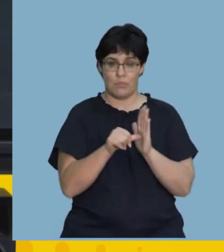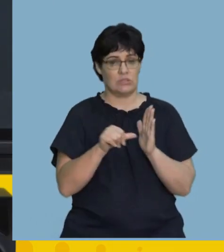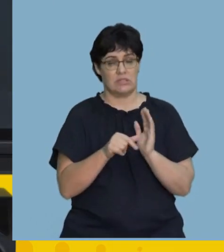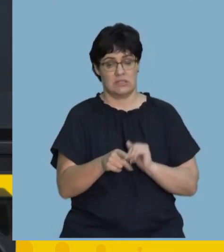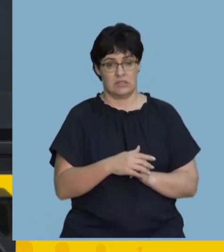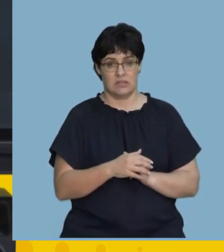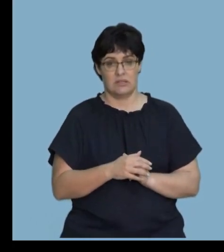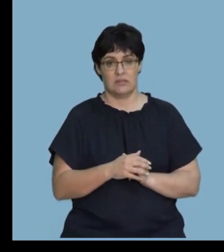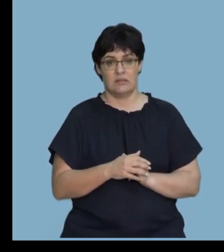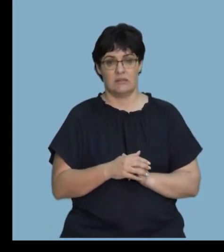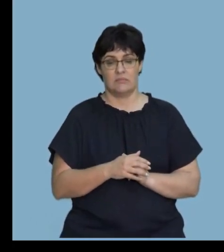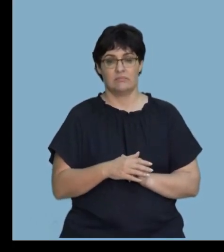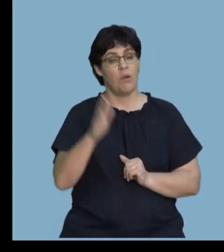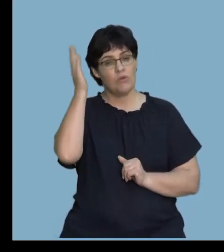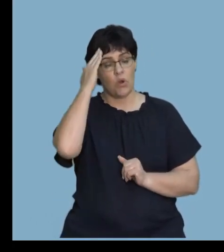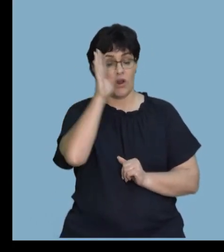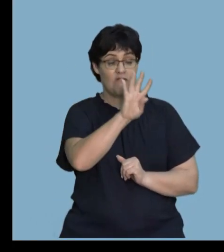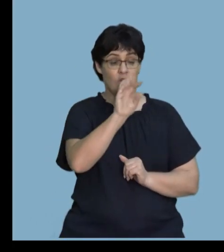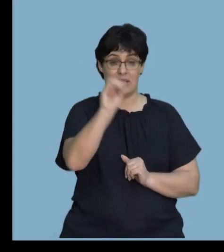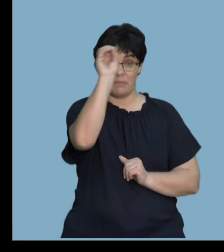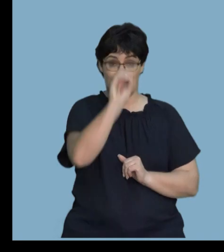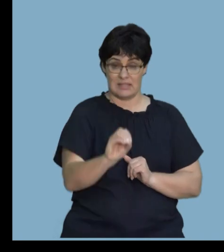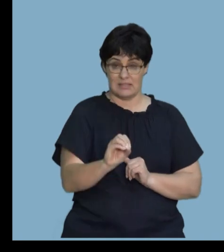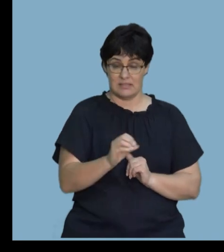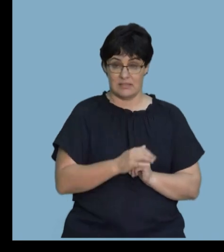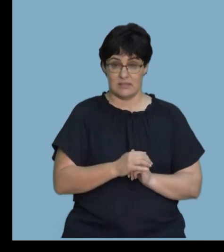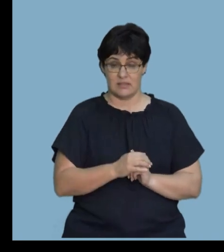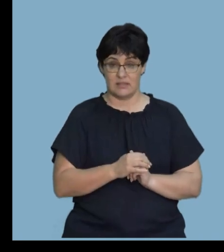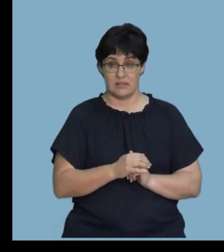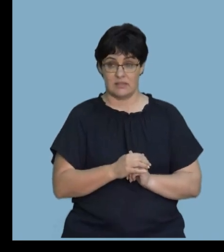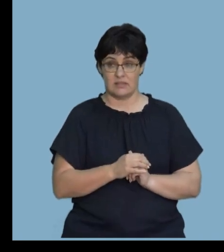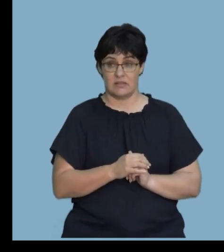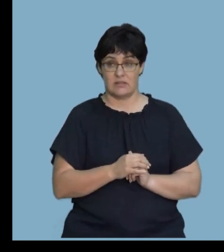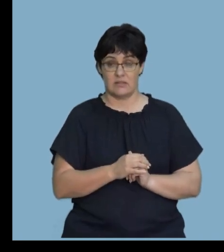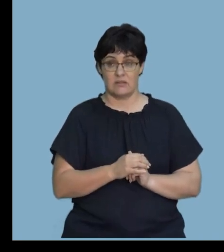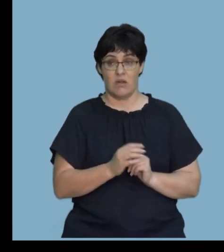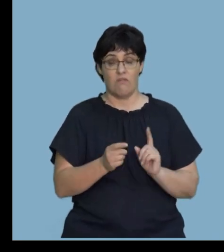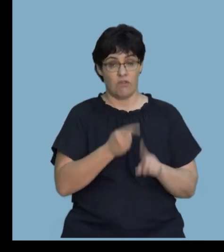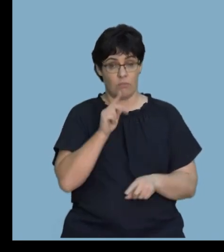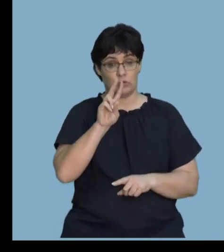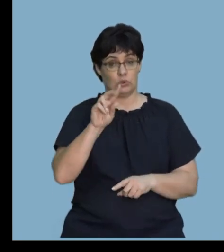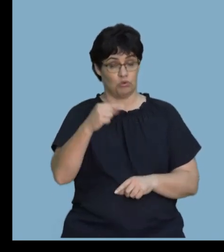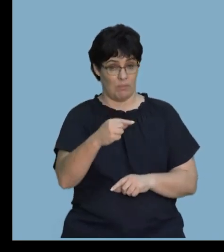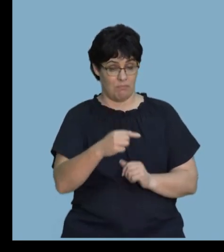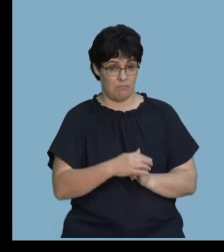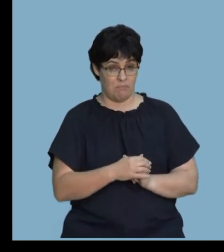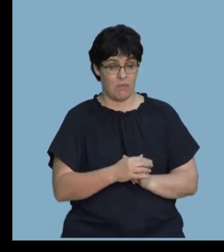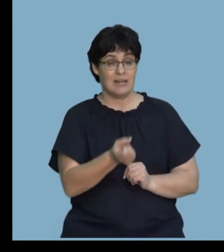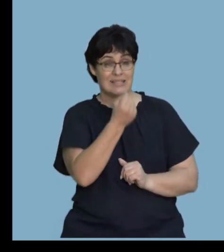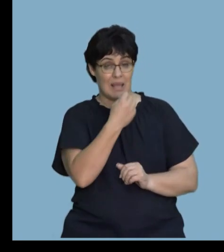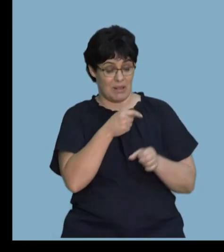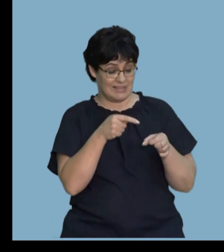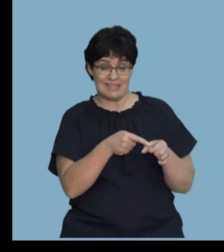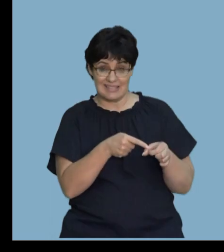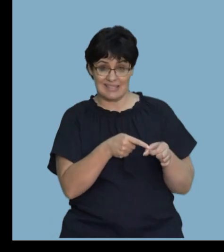that 40%, okay, of the 2 grams in the antacid tablets is actually the